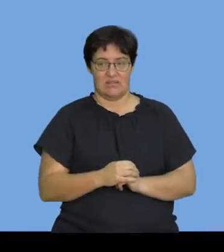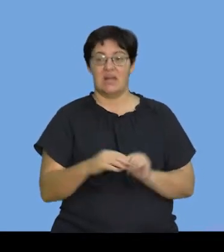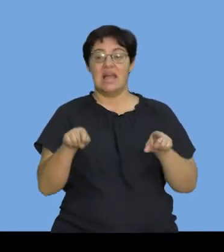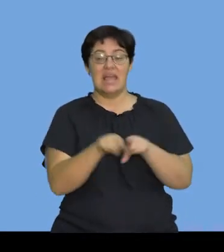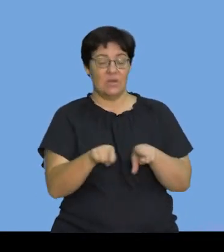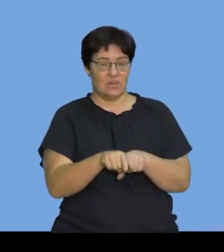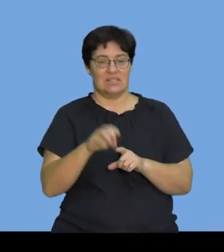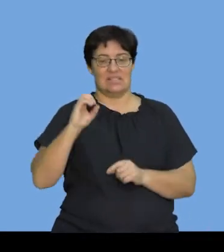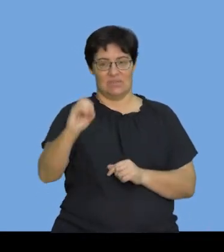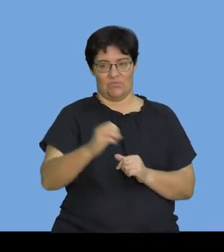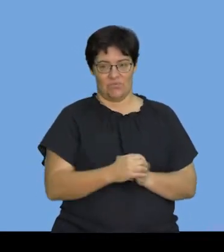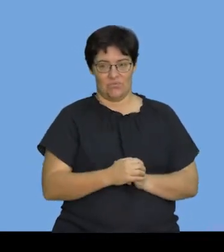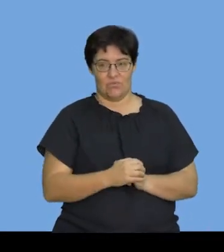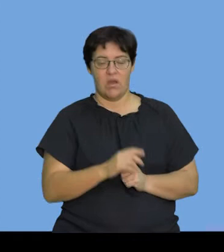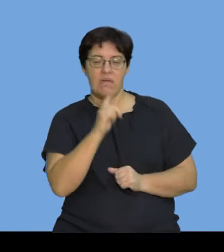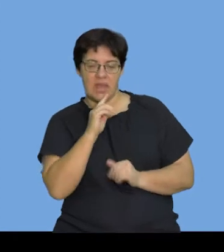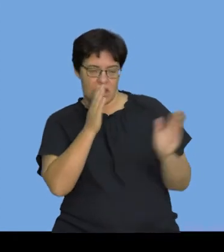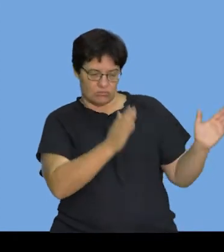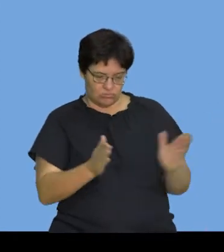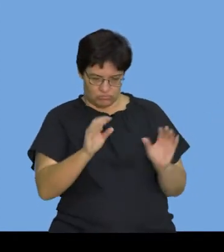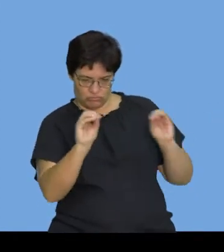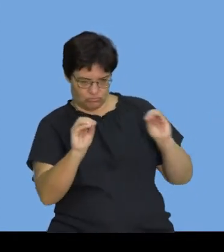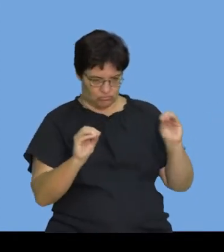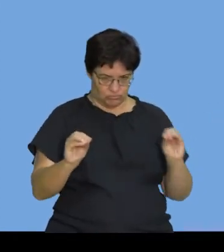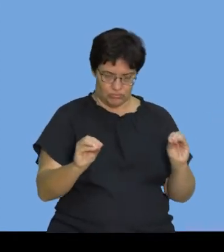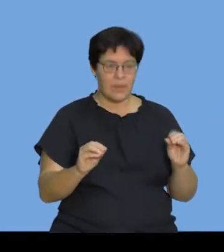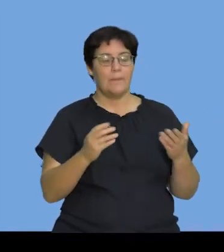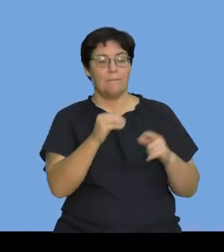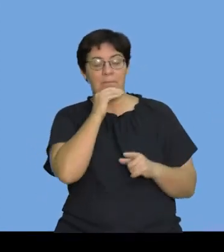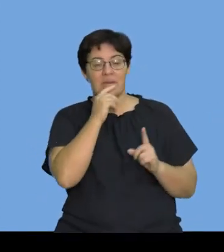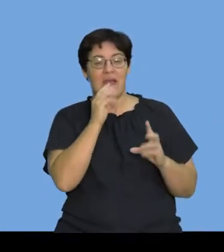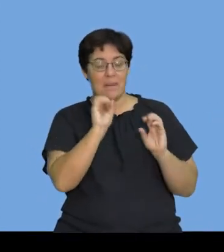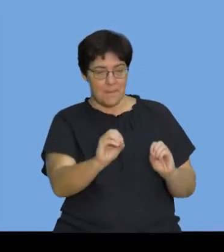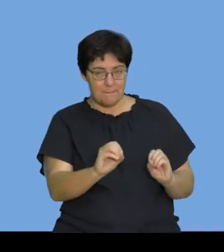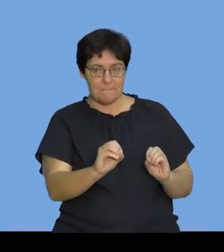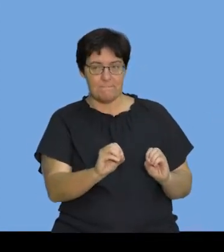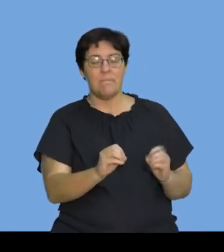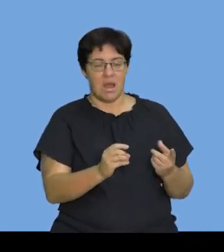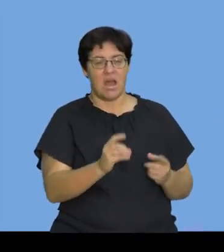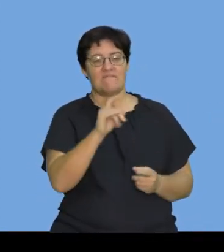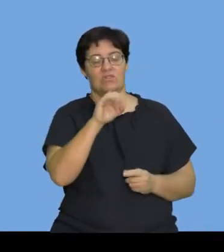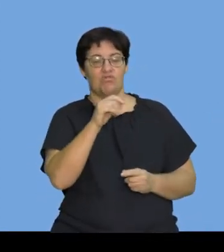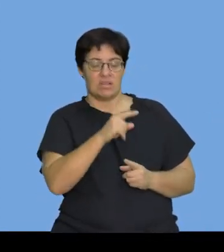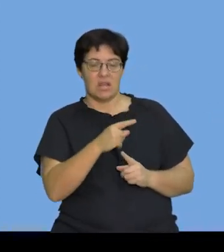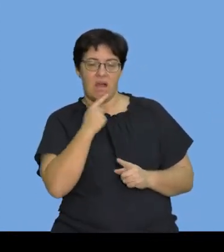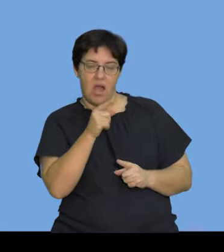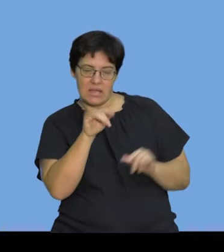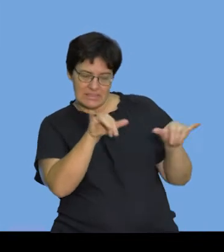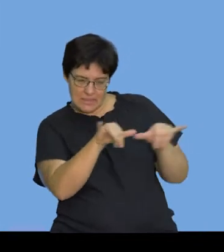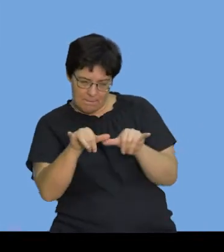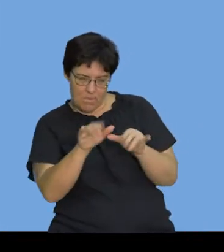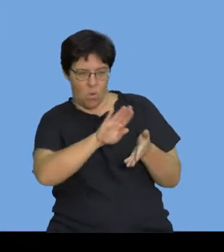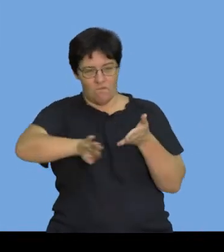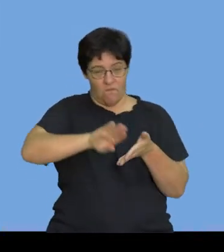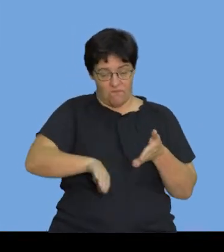0. Then you rearrange this so that you can then factorize it and take out a common fact. So